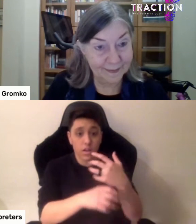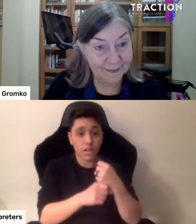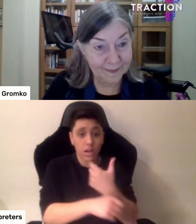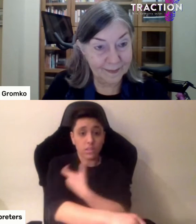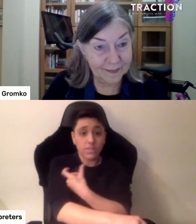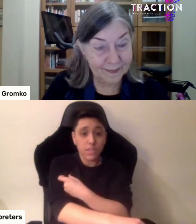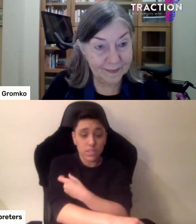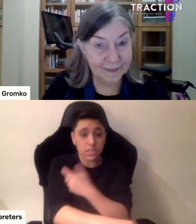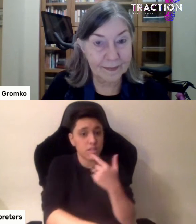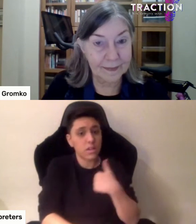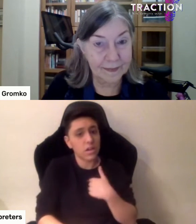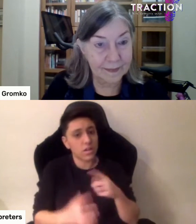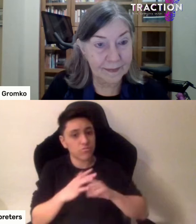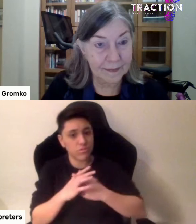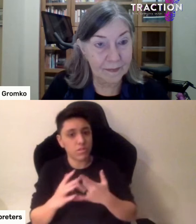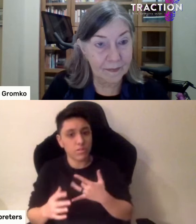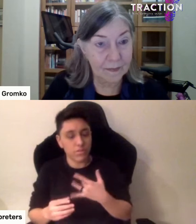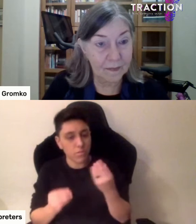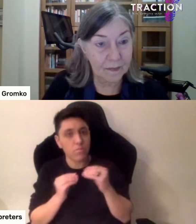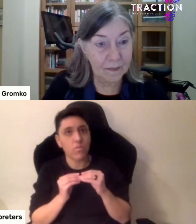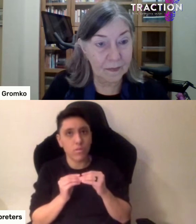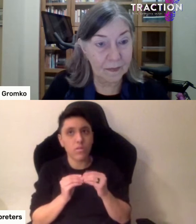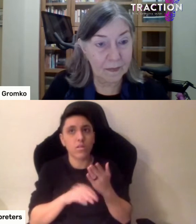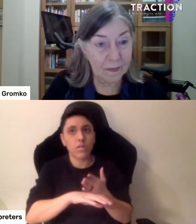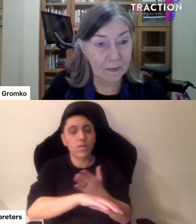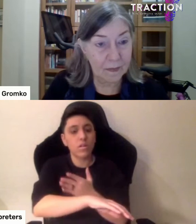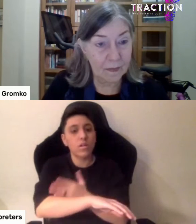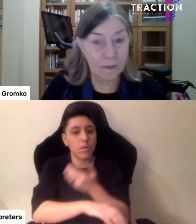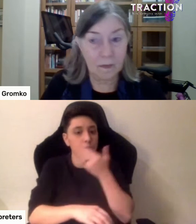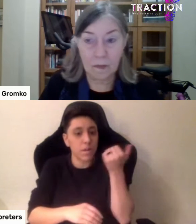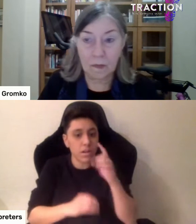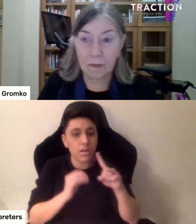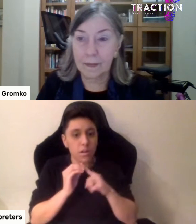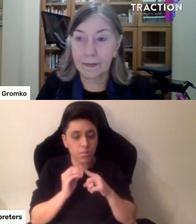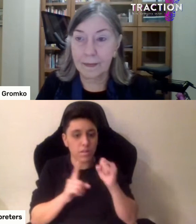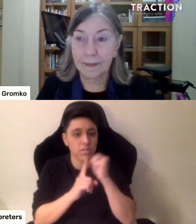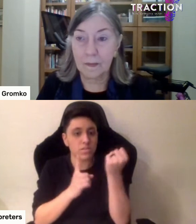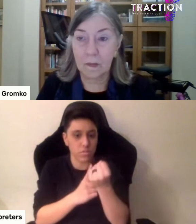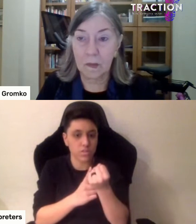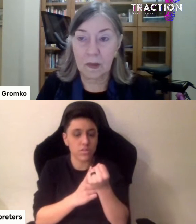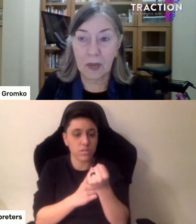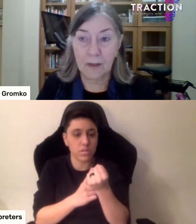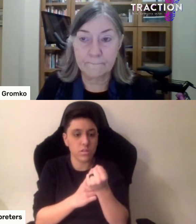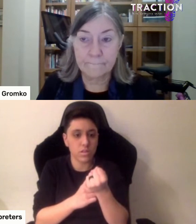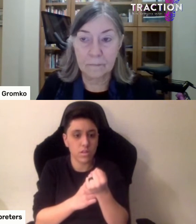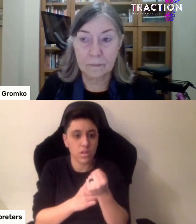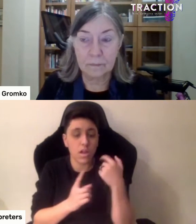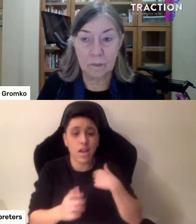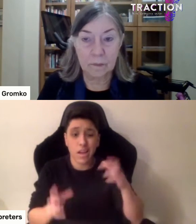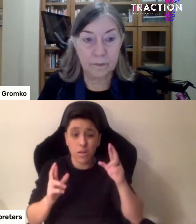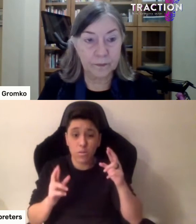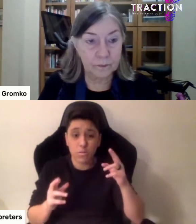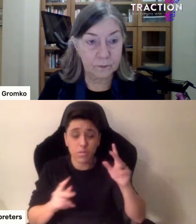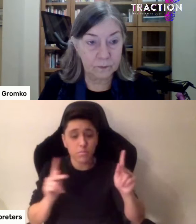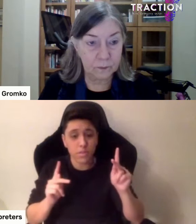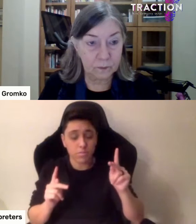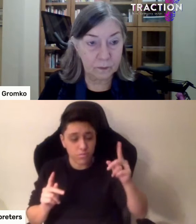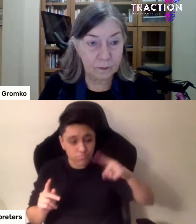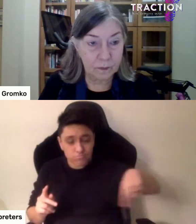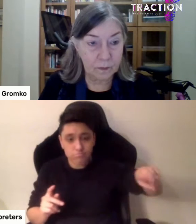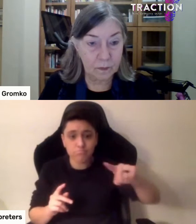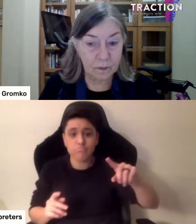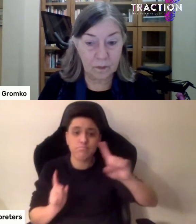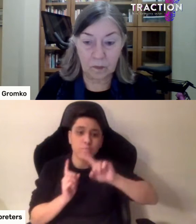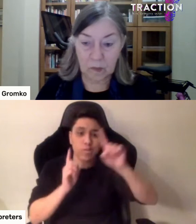So I just am really happy that we're having this conversation and are hoping that people go out there and do what they